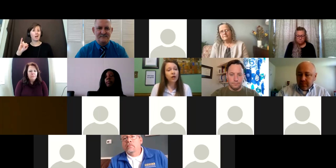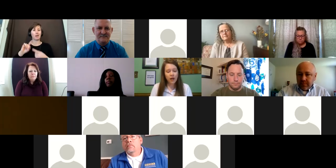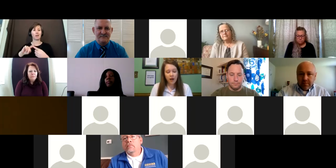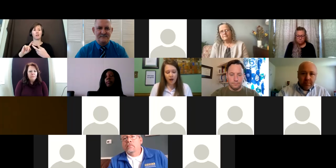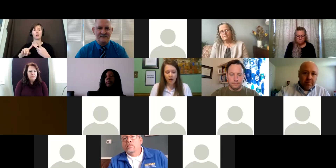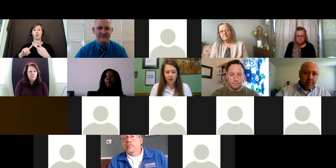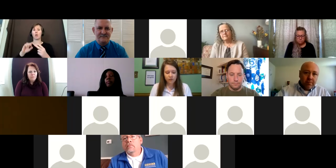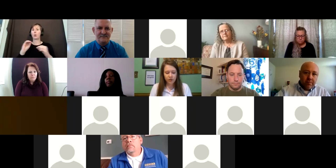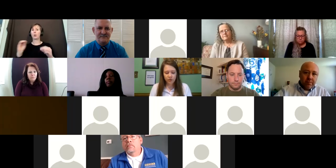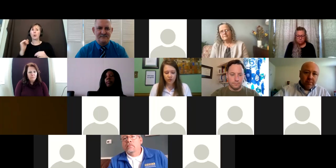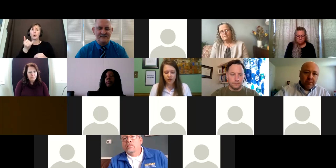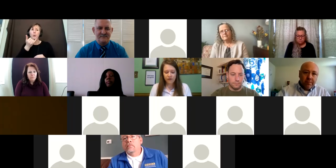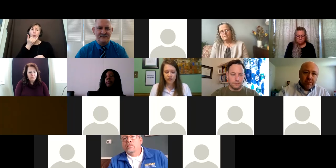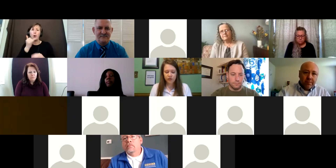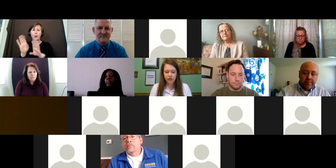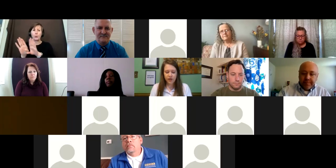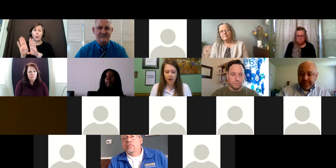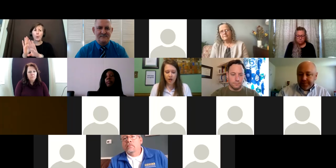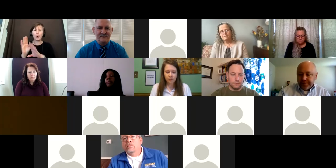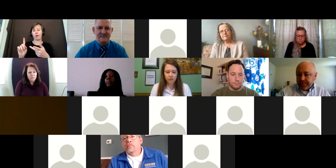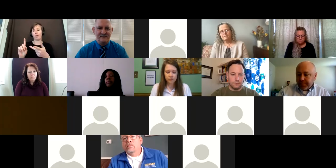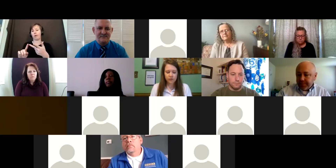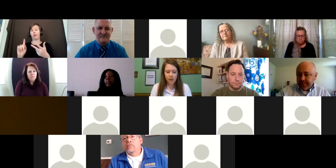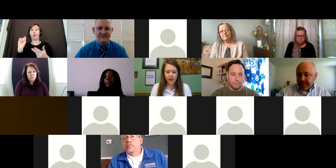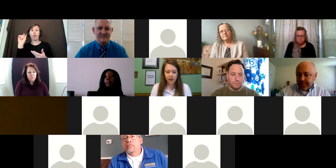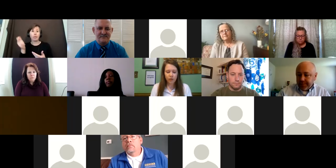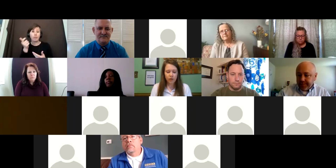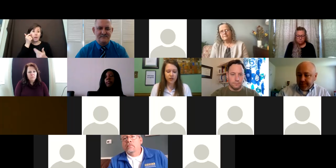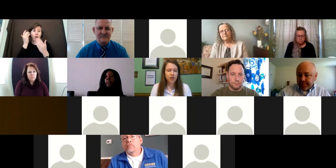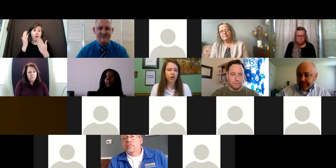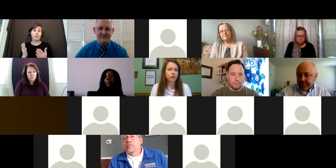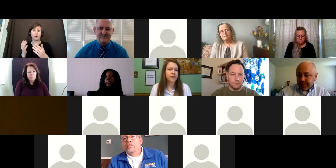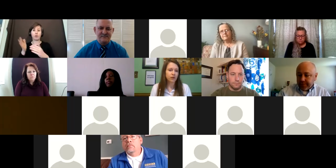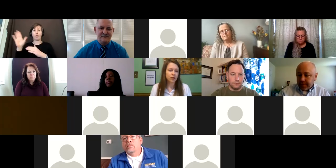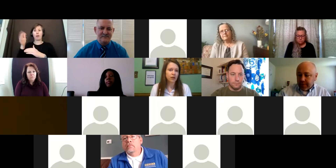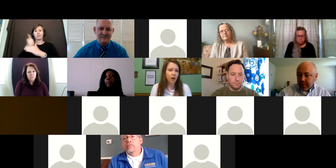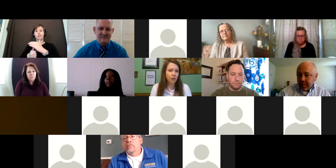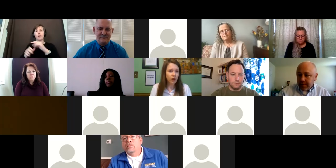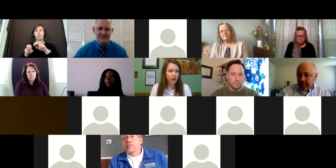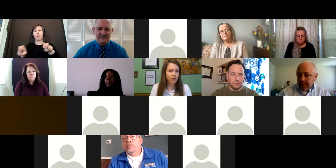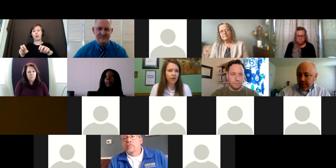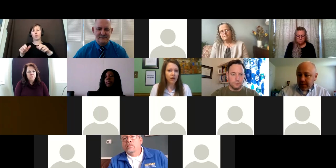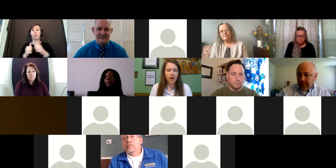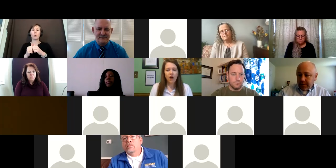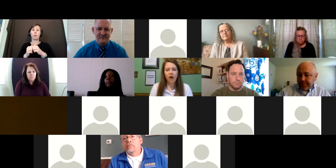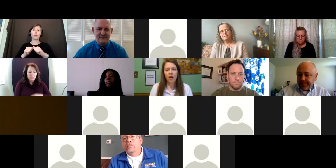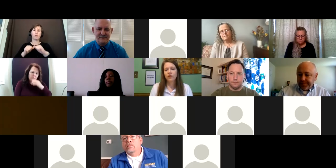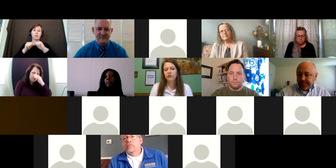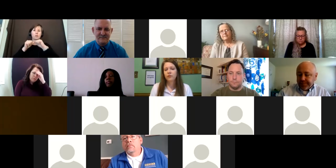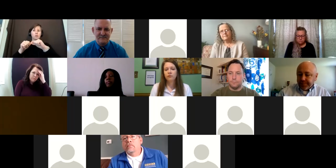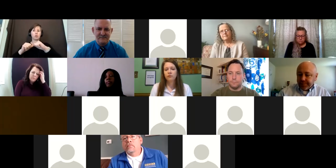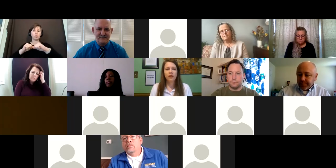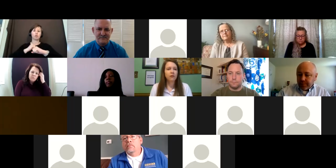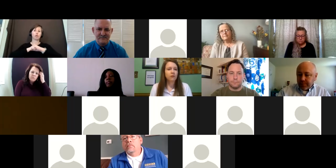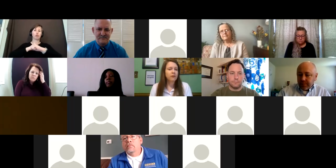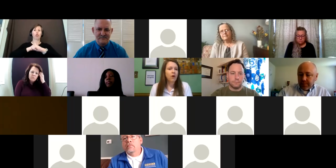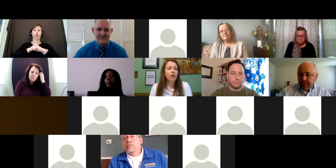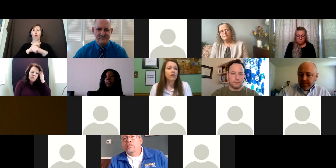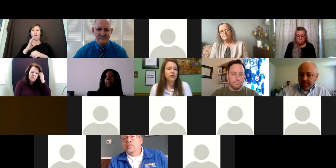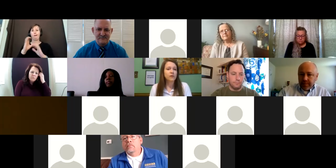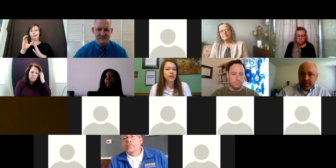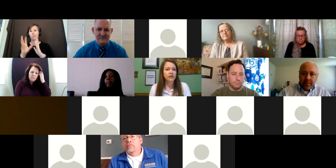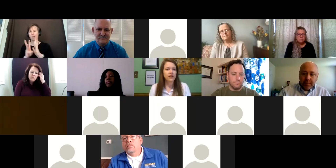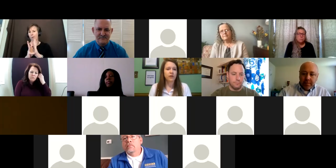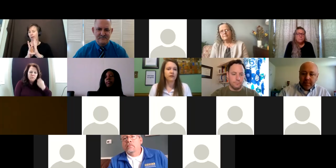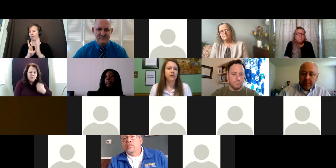Door, to the governor's subpanel on Secure and Resilient Commonwealth. There've been all